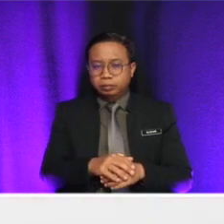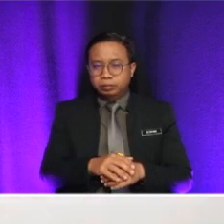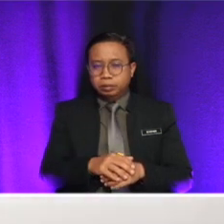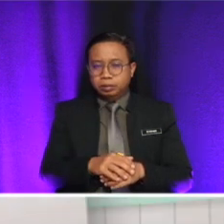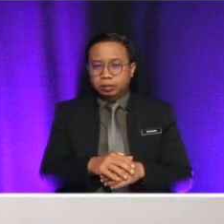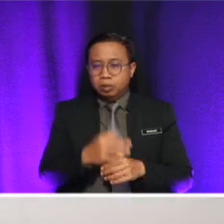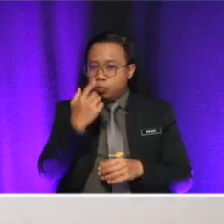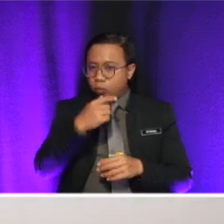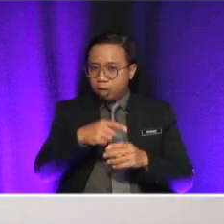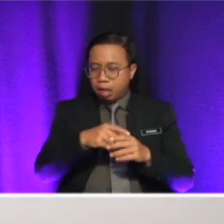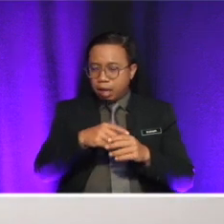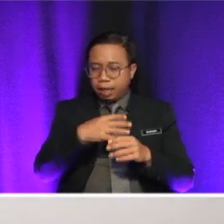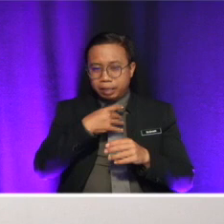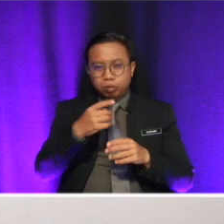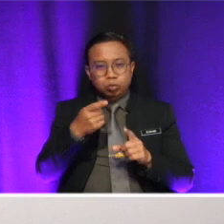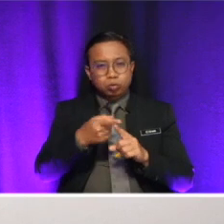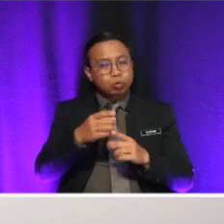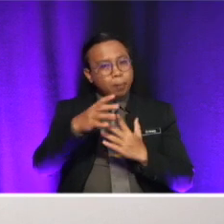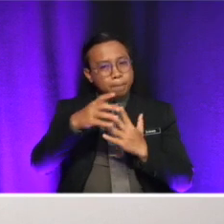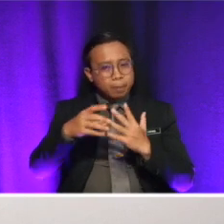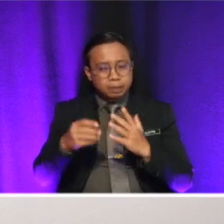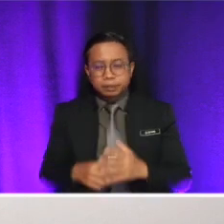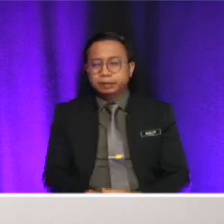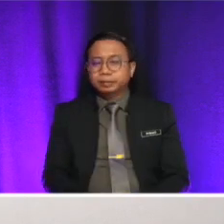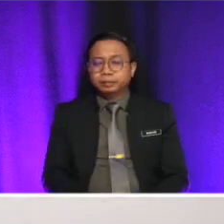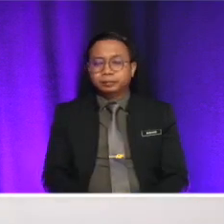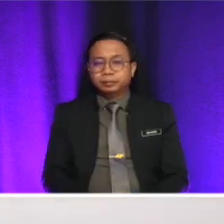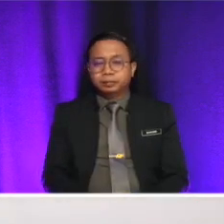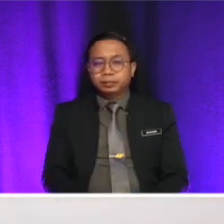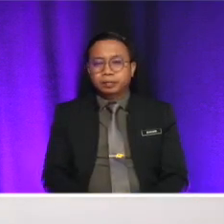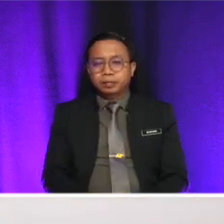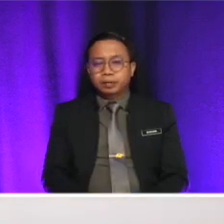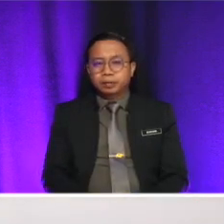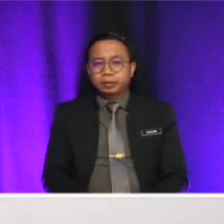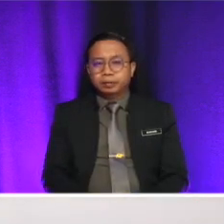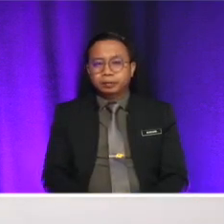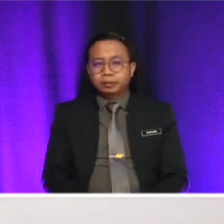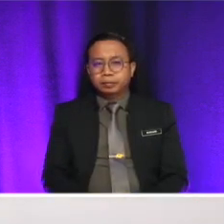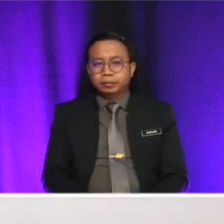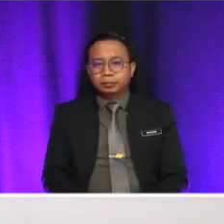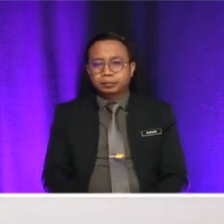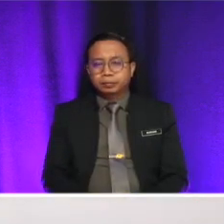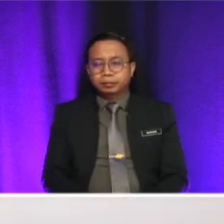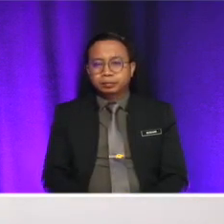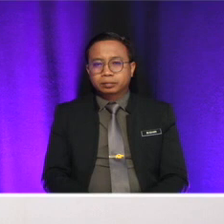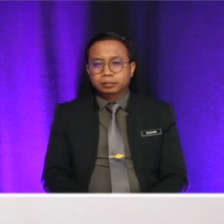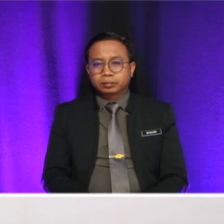Okay, Puyi, who would you like to pass to next? Perhaps Rowena?